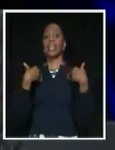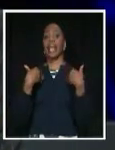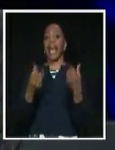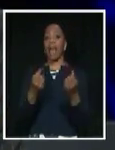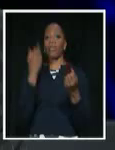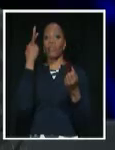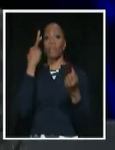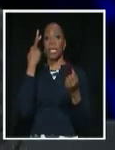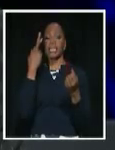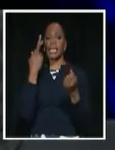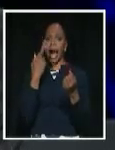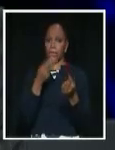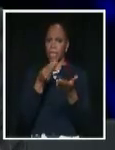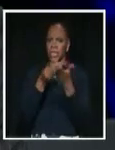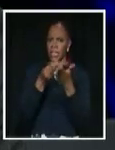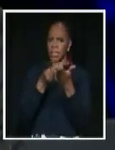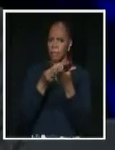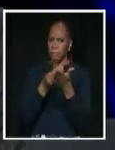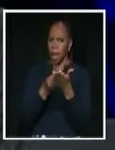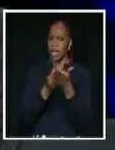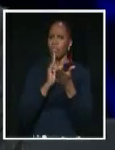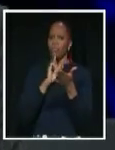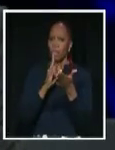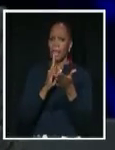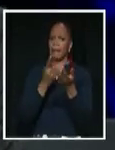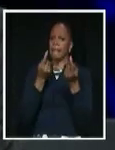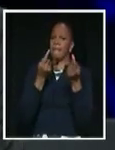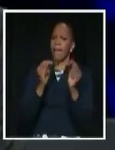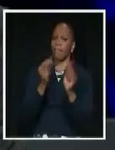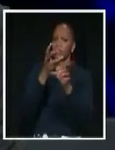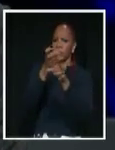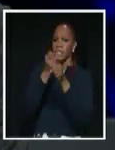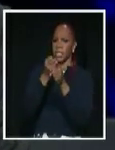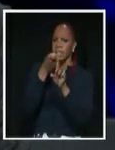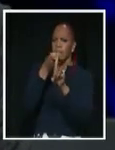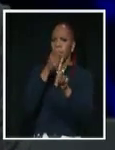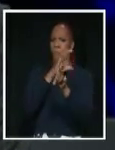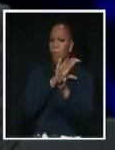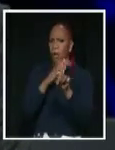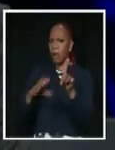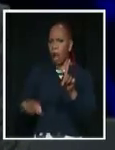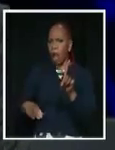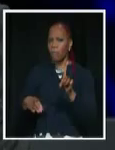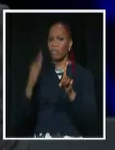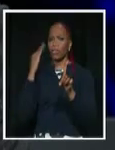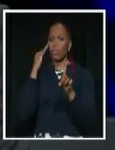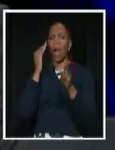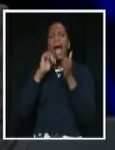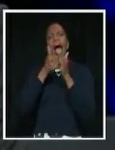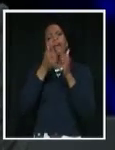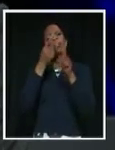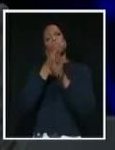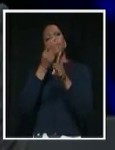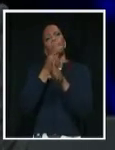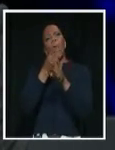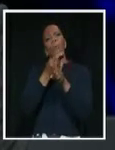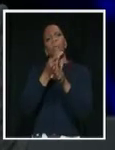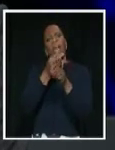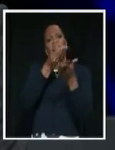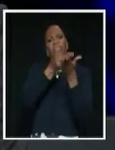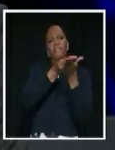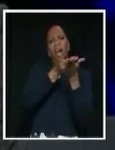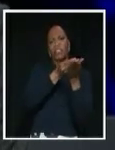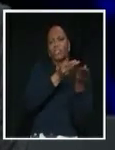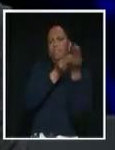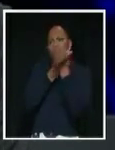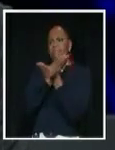was hard-fought money, as you know. It took a mighty effort to get it from Congress, as you know. How is it appropriate to redirect such funds